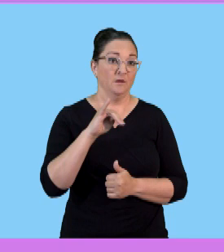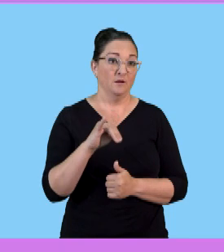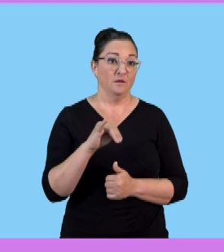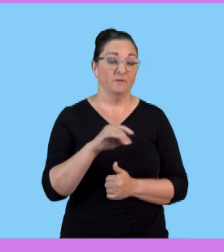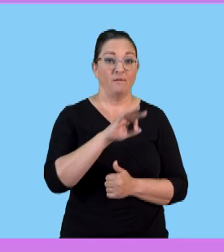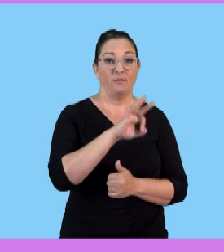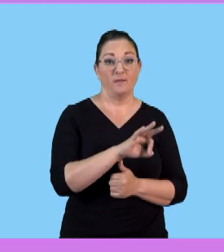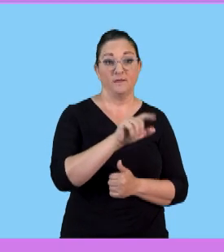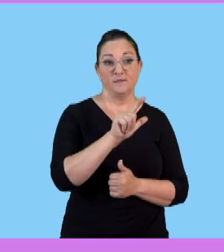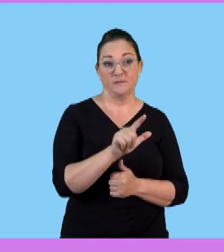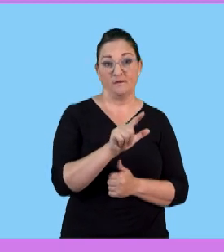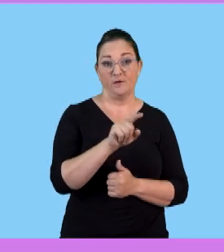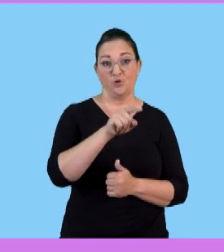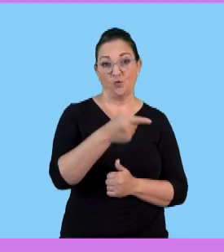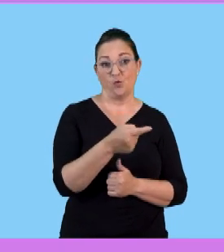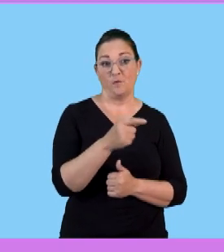BMI of